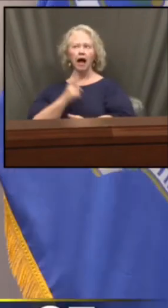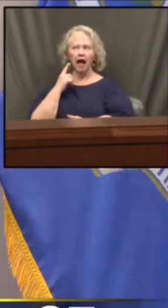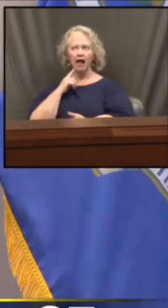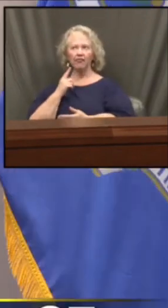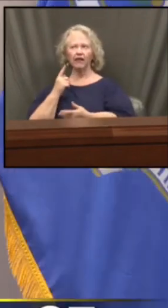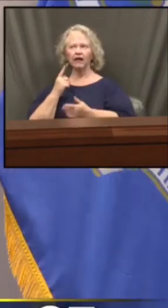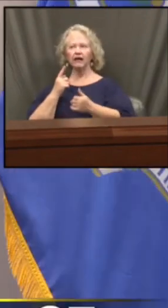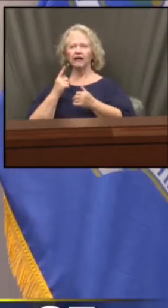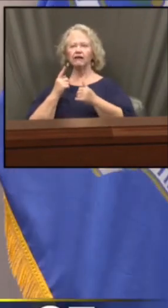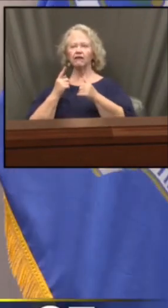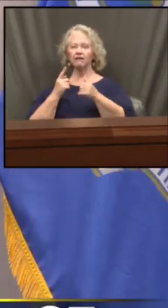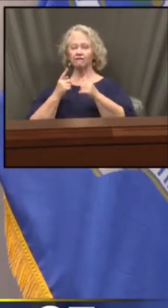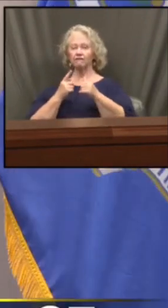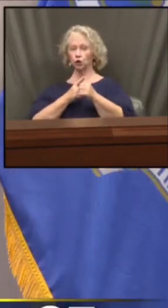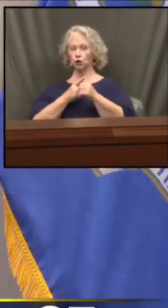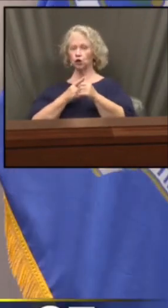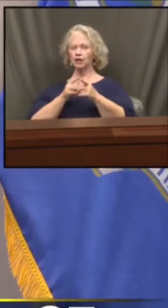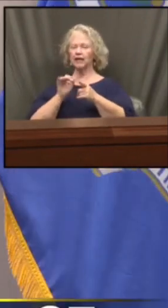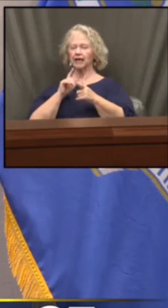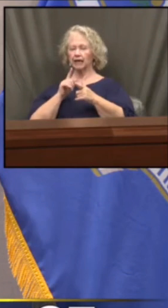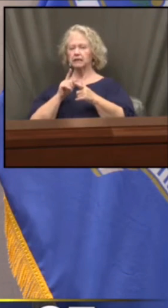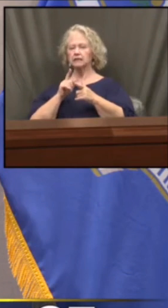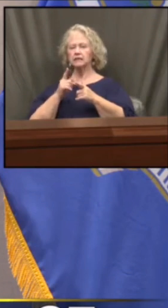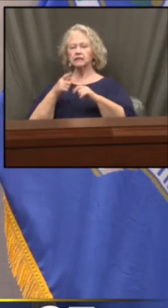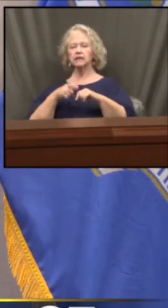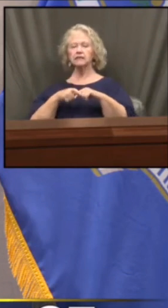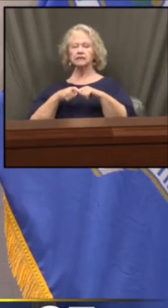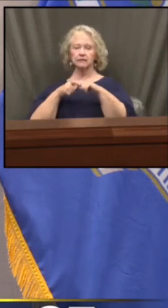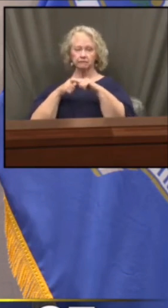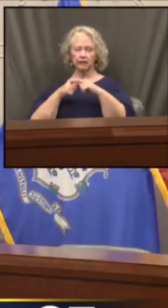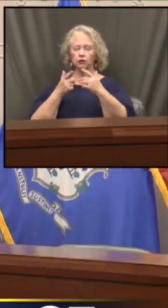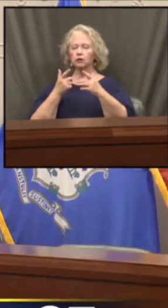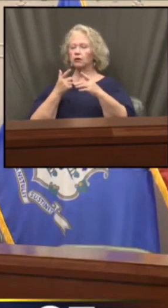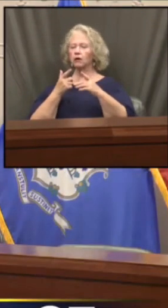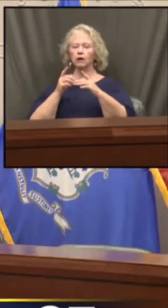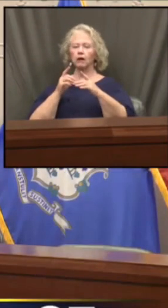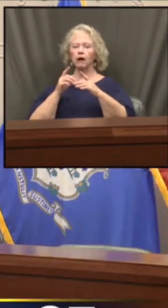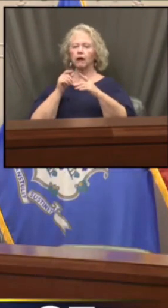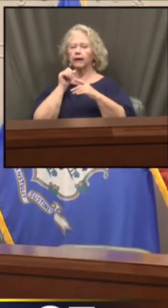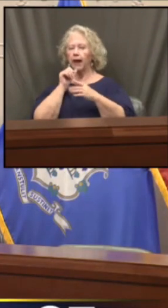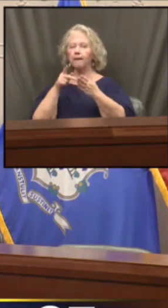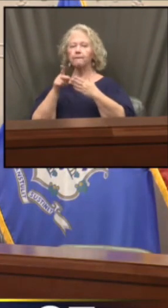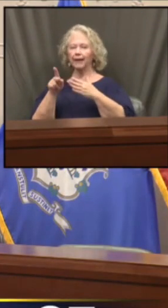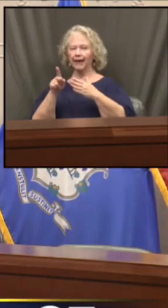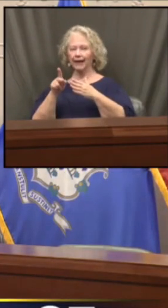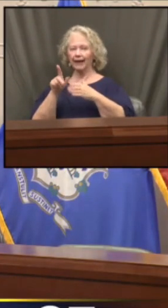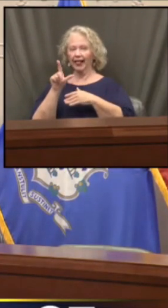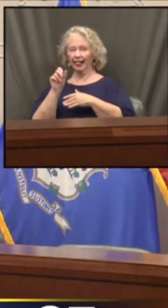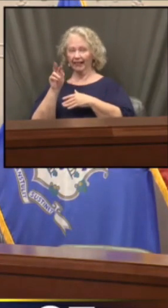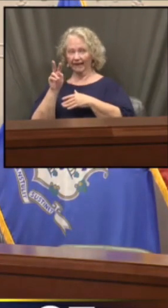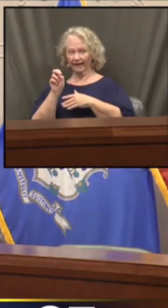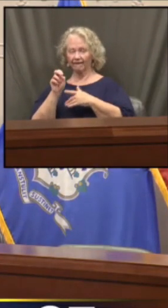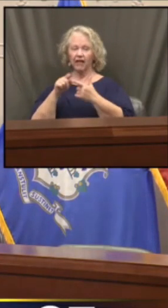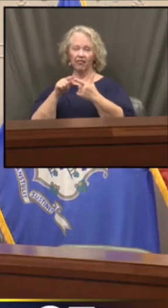starts with a period of unpaid leave and then results in termination. Okay, thanks.